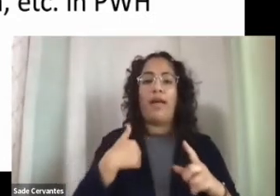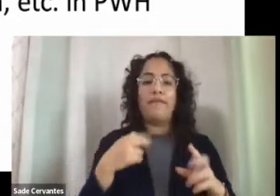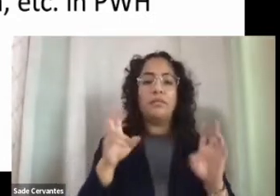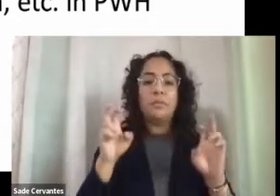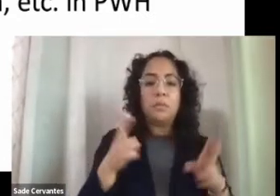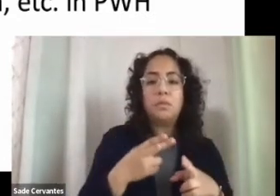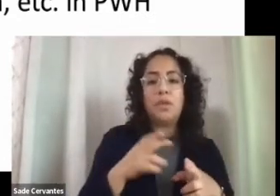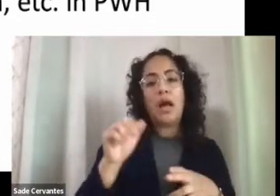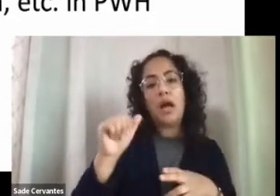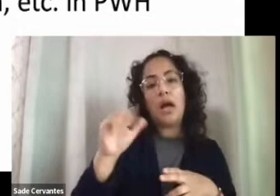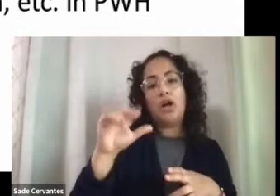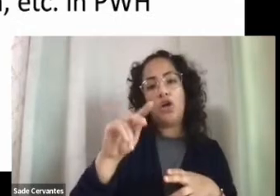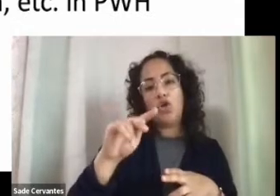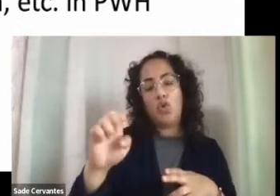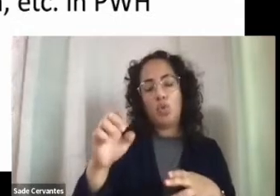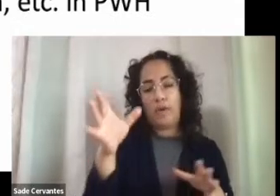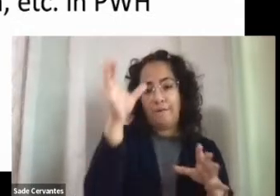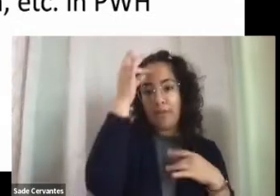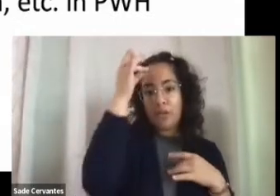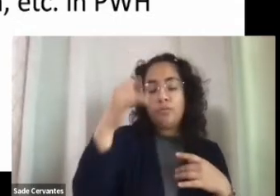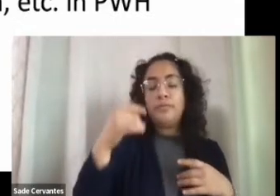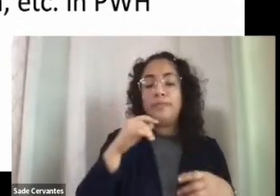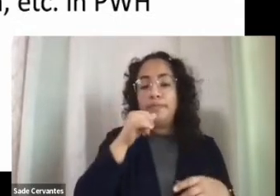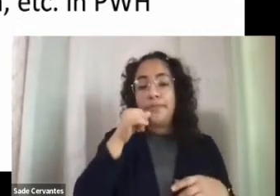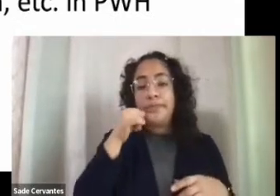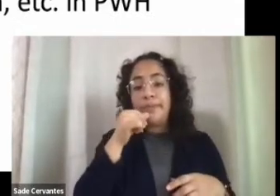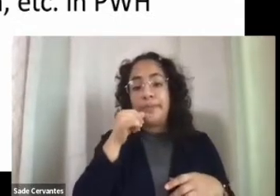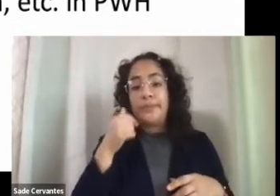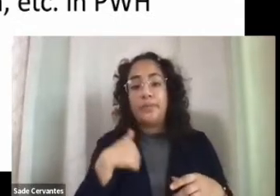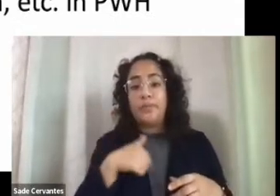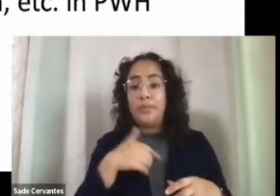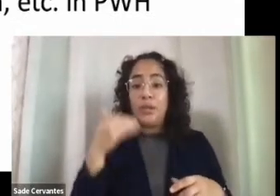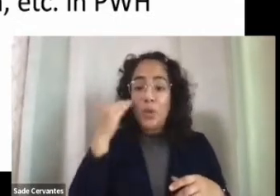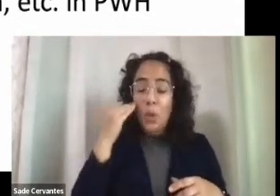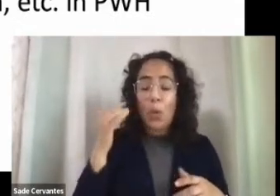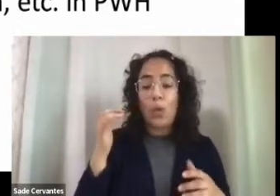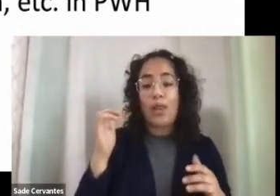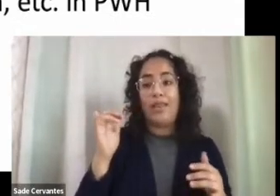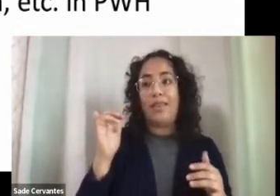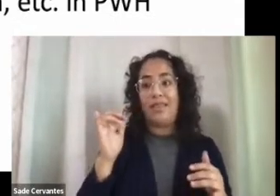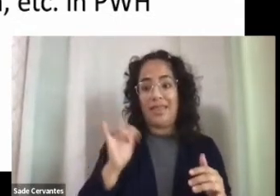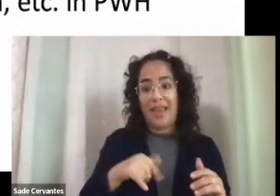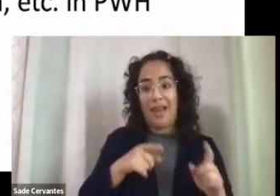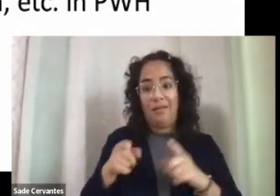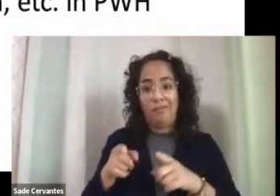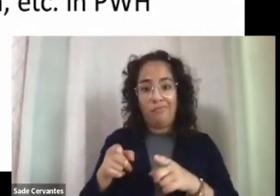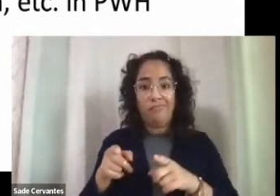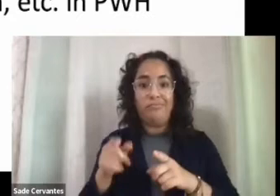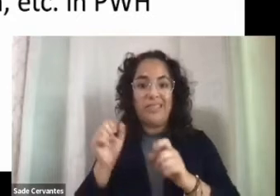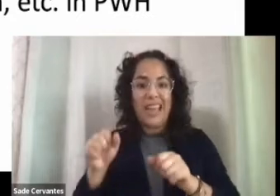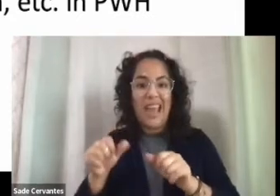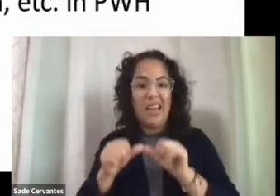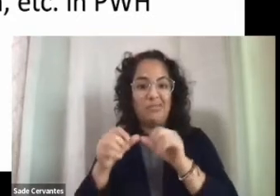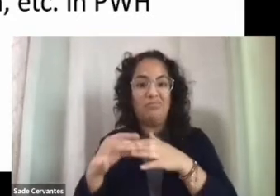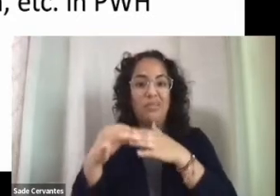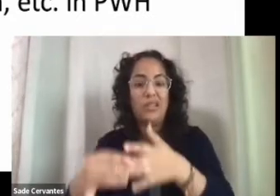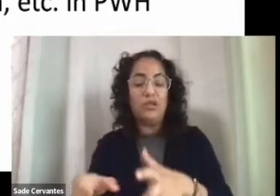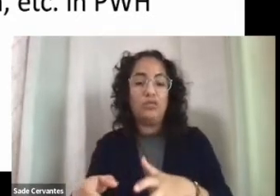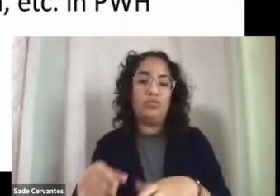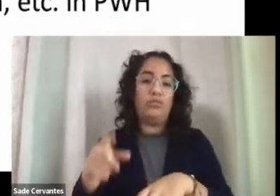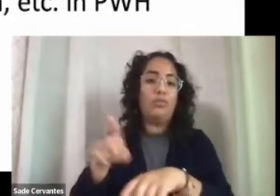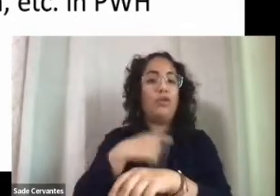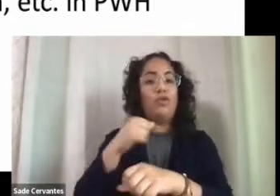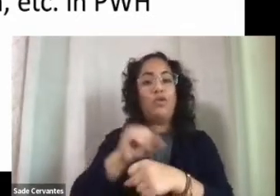the severity of the initial infection can drive long COVID. So maybe it has to do with that. I personally don't think that that's the explanation,